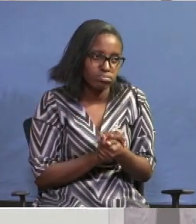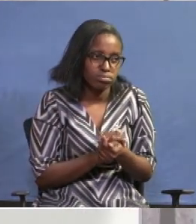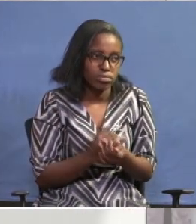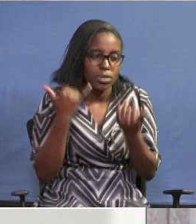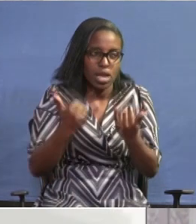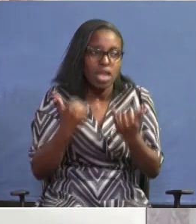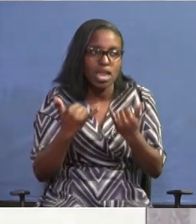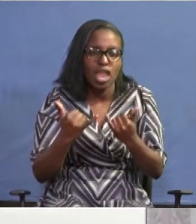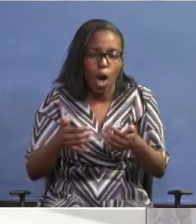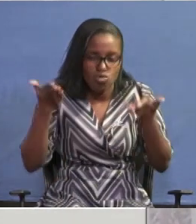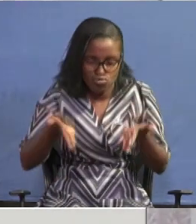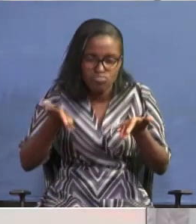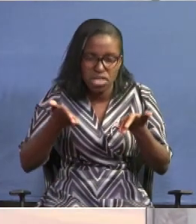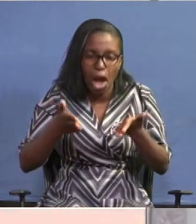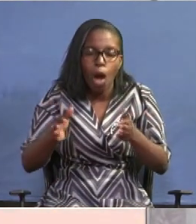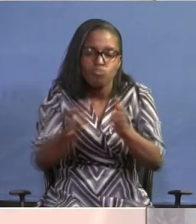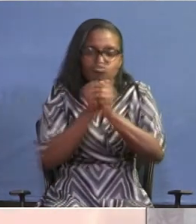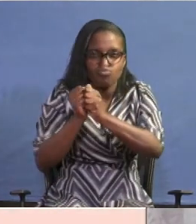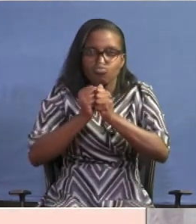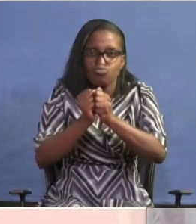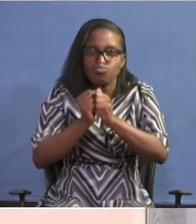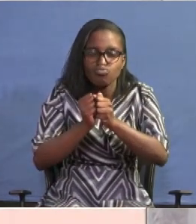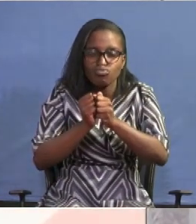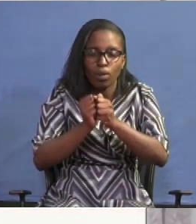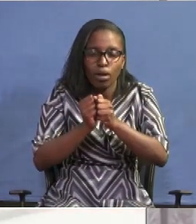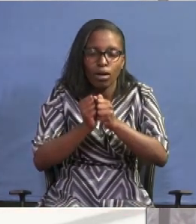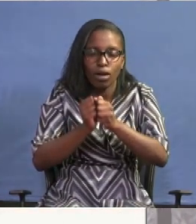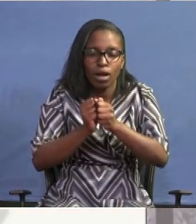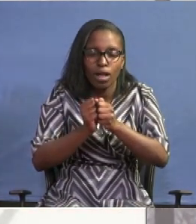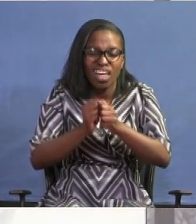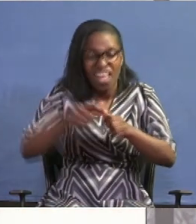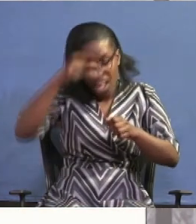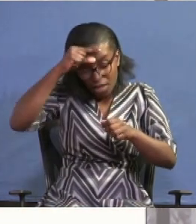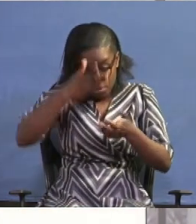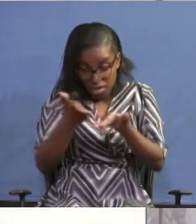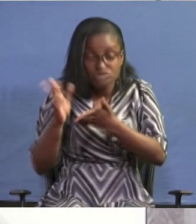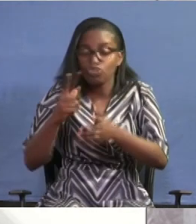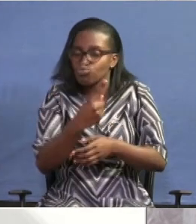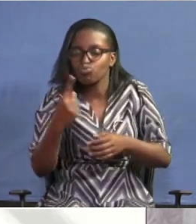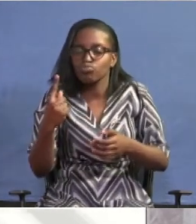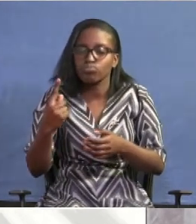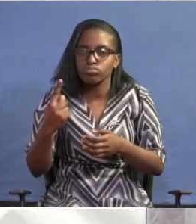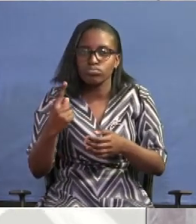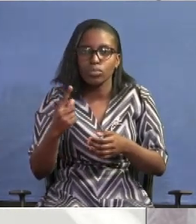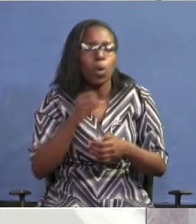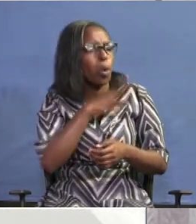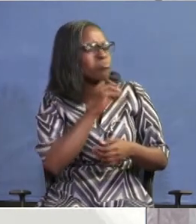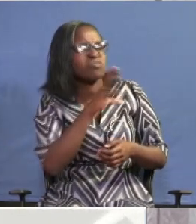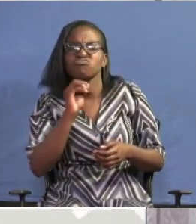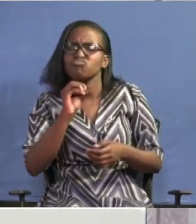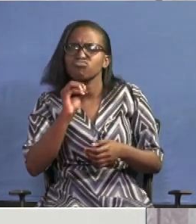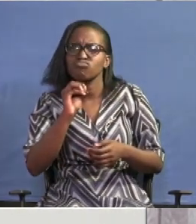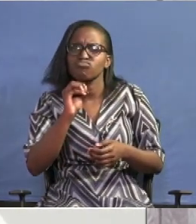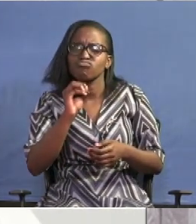Sasa saizi tumeunda serikali ya kila mtu. Hakuna mtu sasa ya kulalamika. Hakuna mtu ya